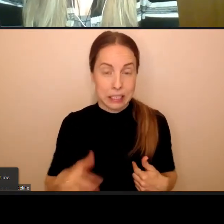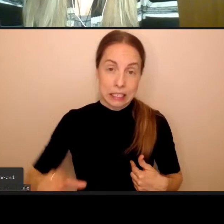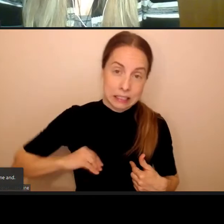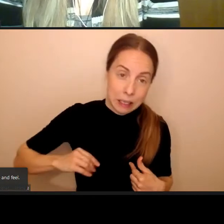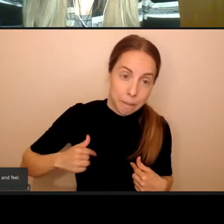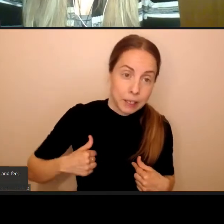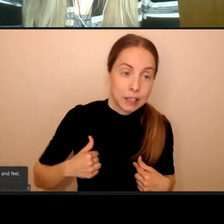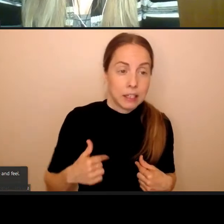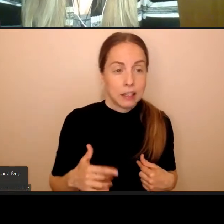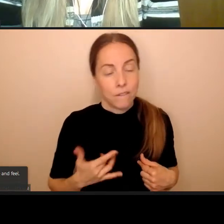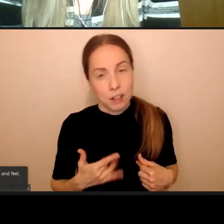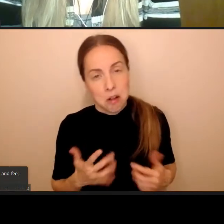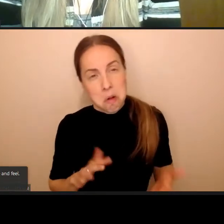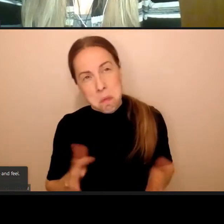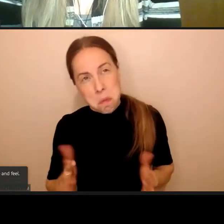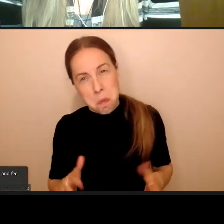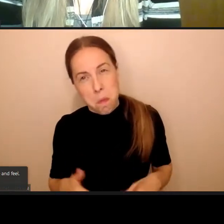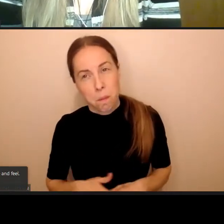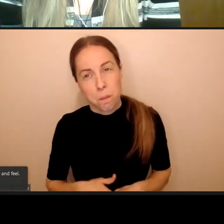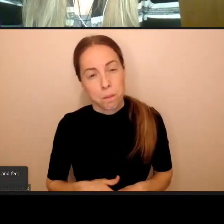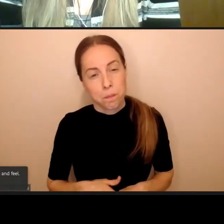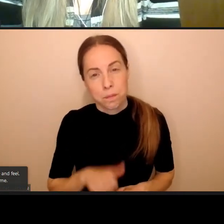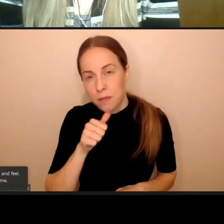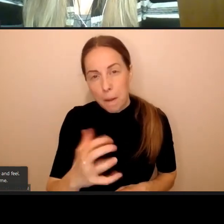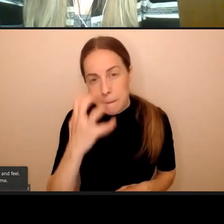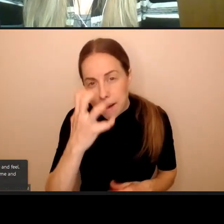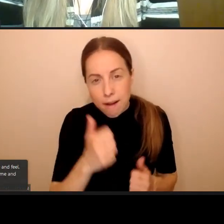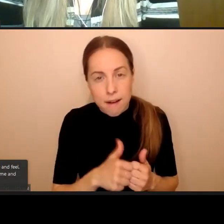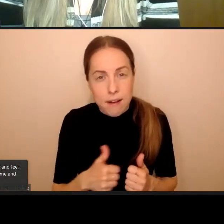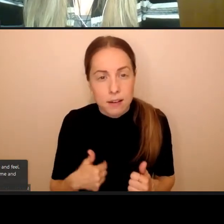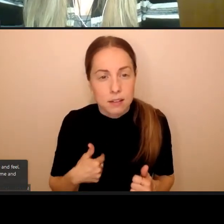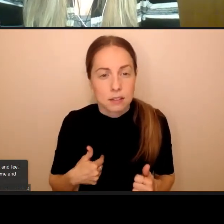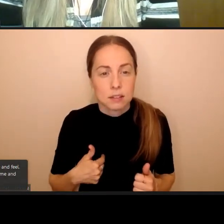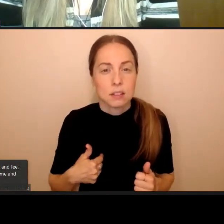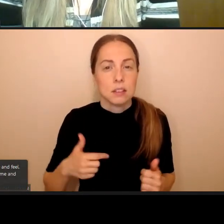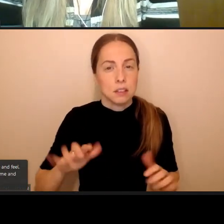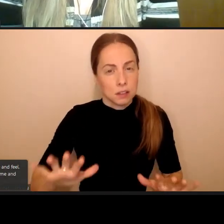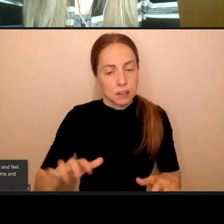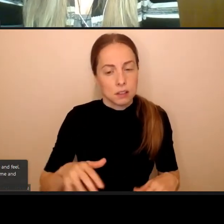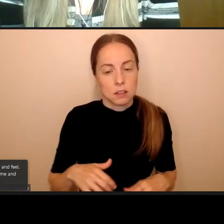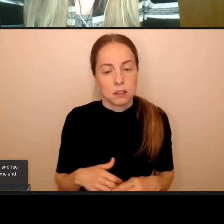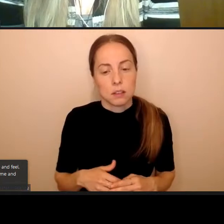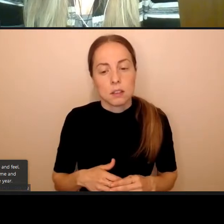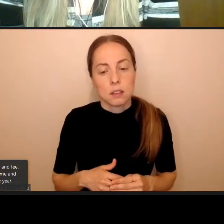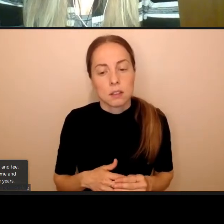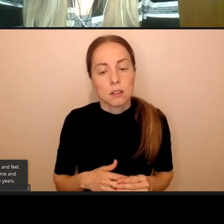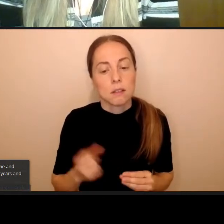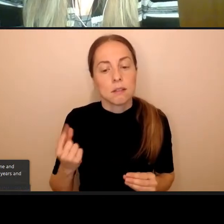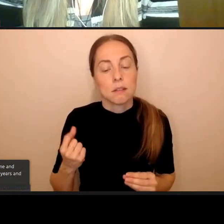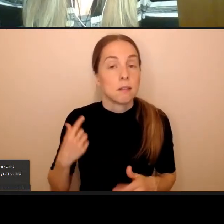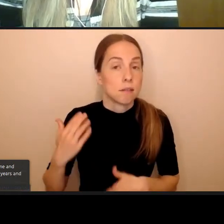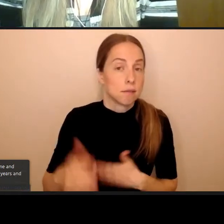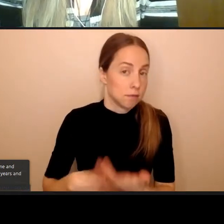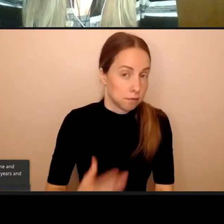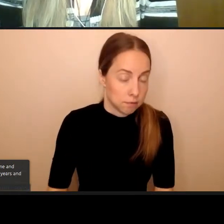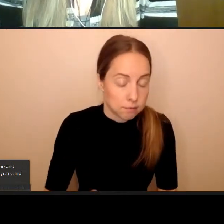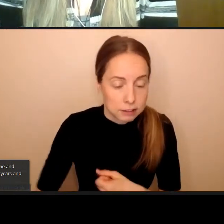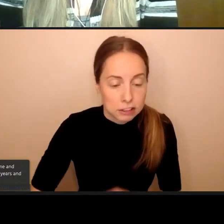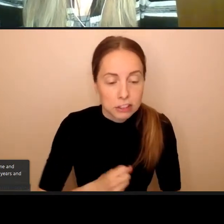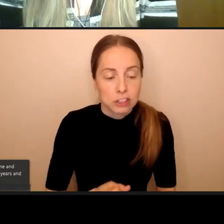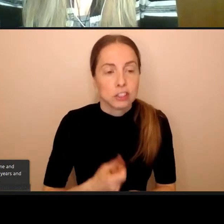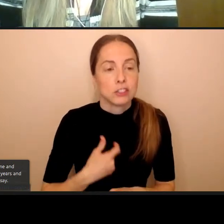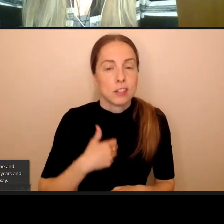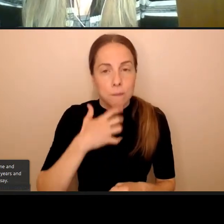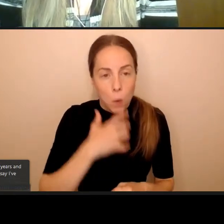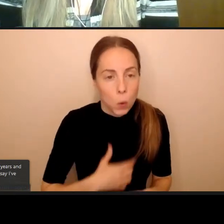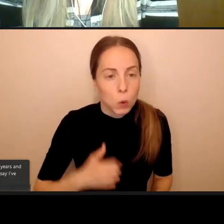feel, and not be mad at me and that kind of stuff. And throughout the years, and as I've gotten older, and some people say